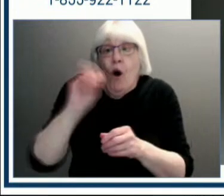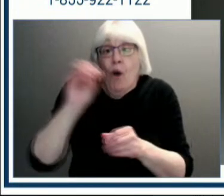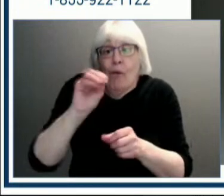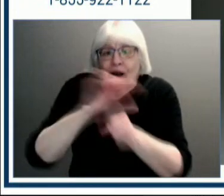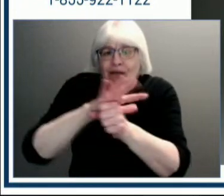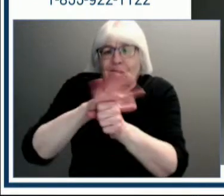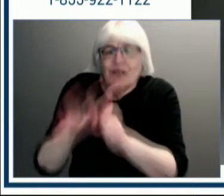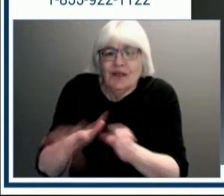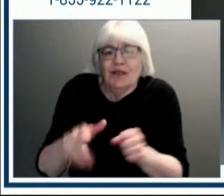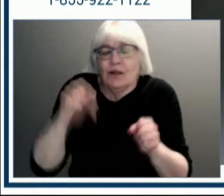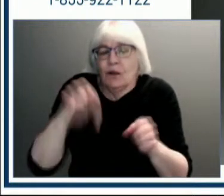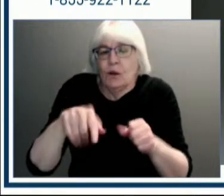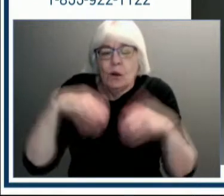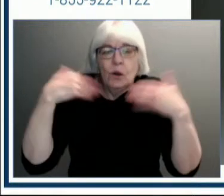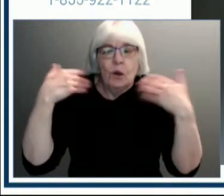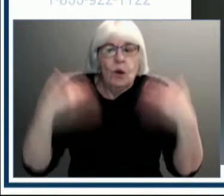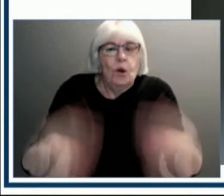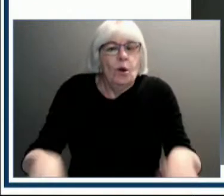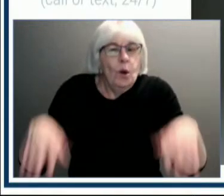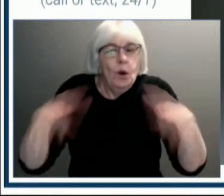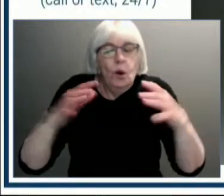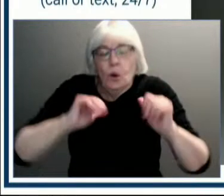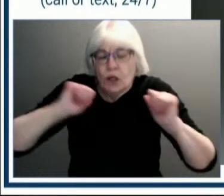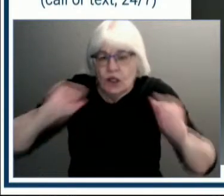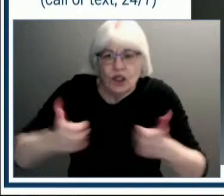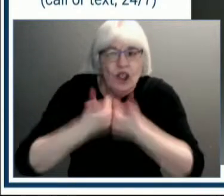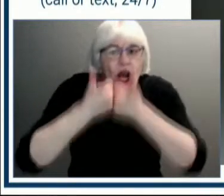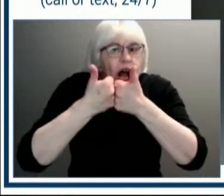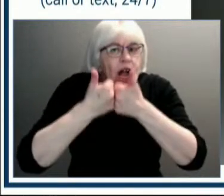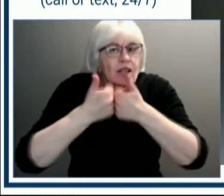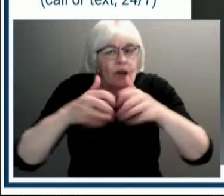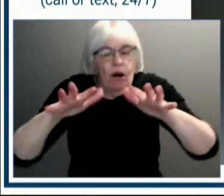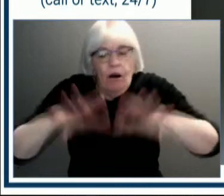Nova Scotia, across the country, and in many other parts of the world.